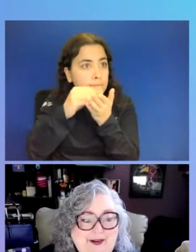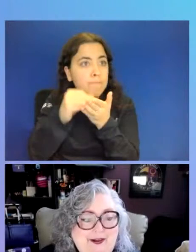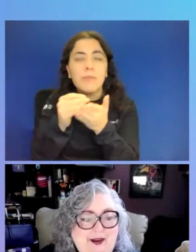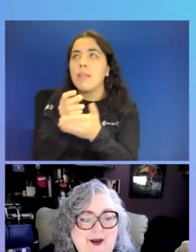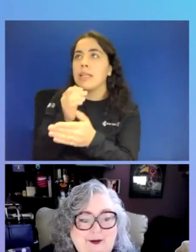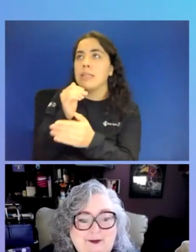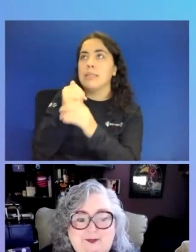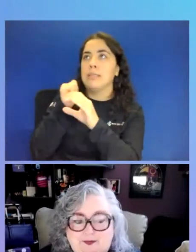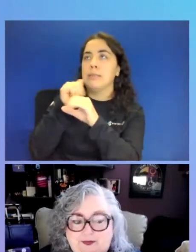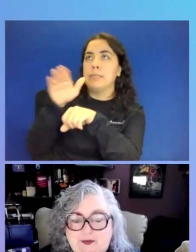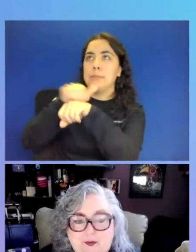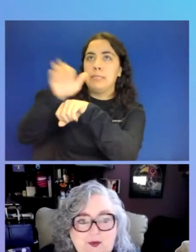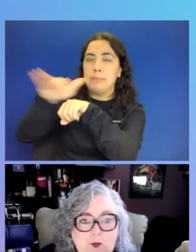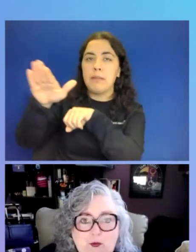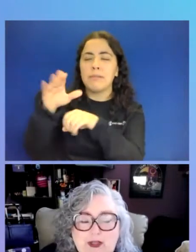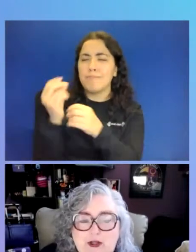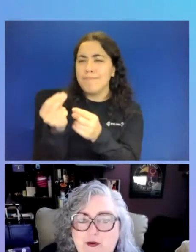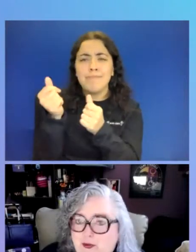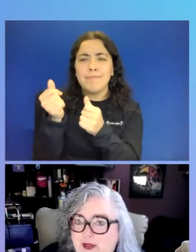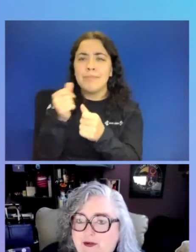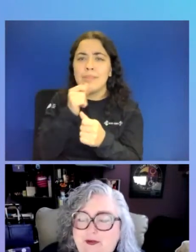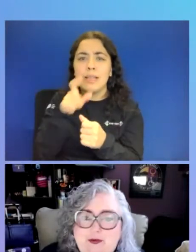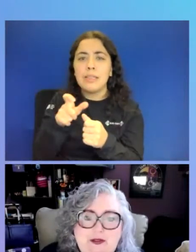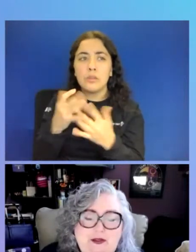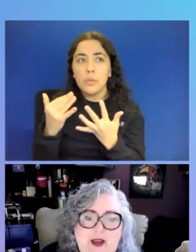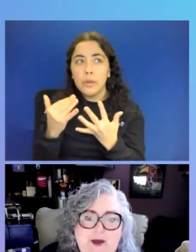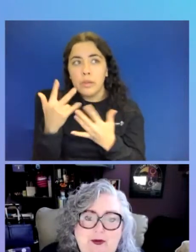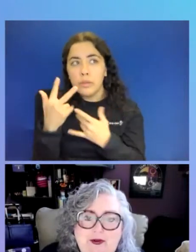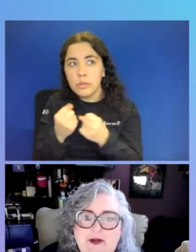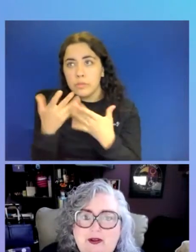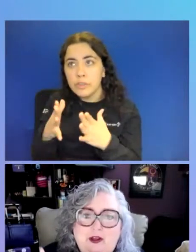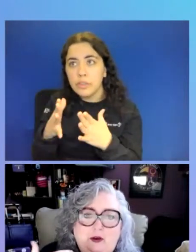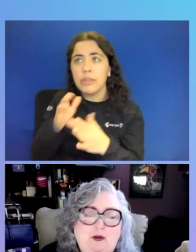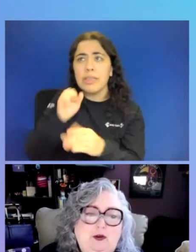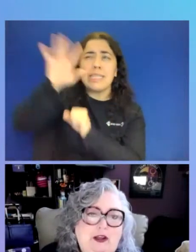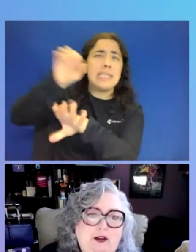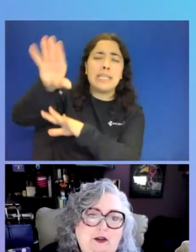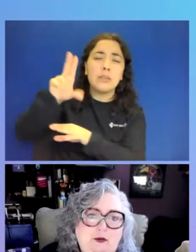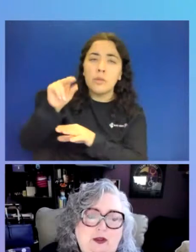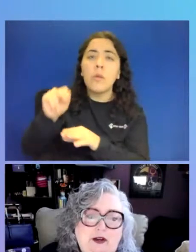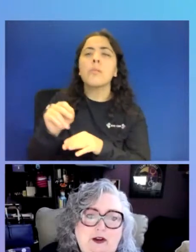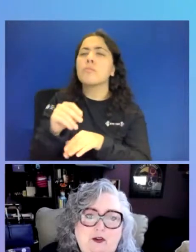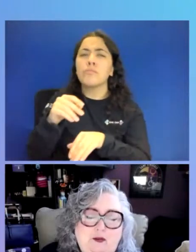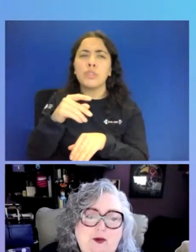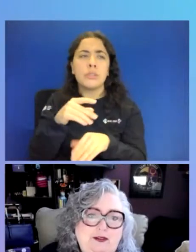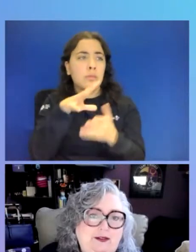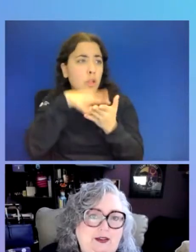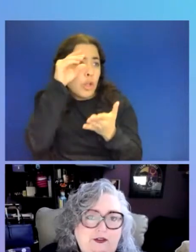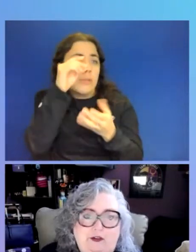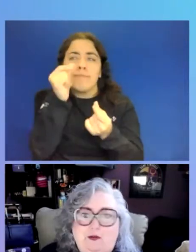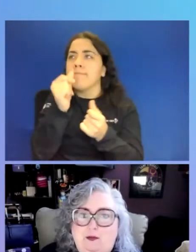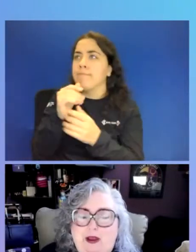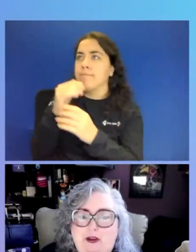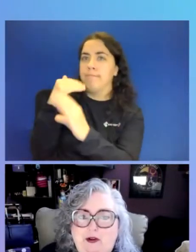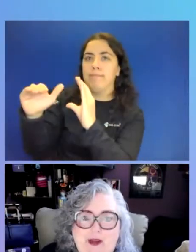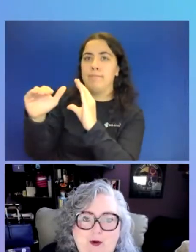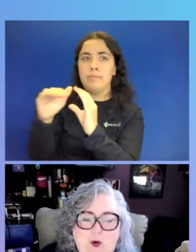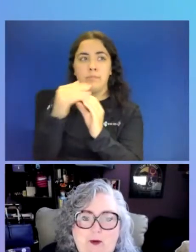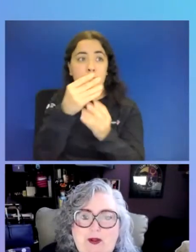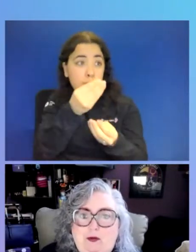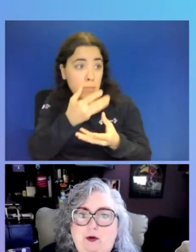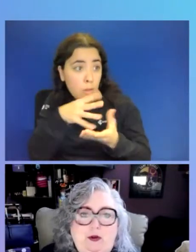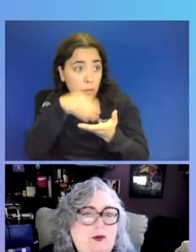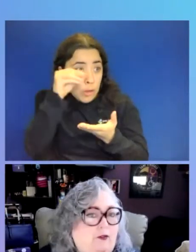done. When you get your 3 years time period, you'll get a notice from us that says you've met your